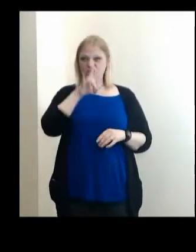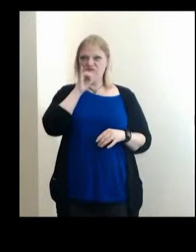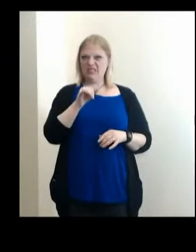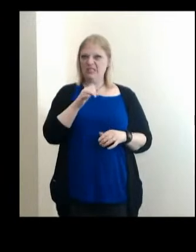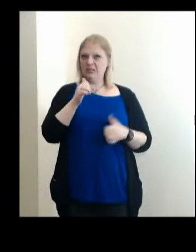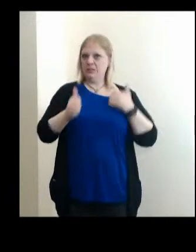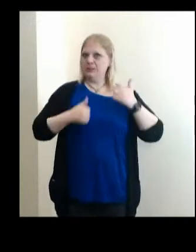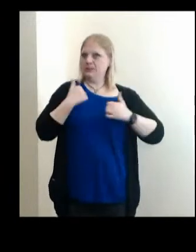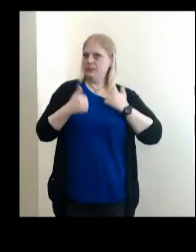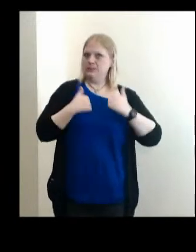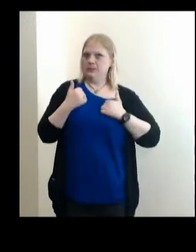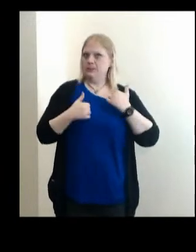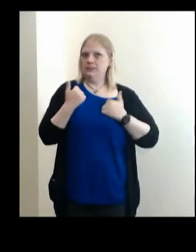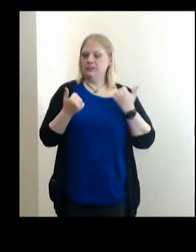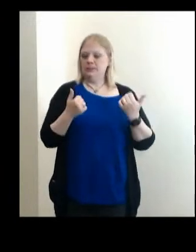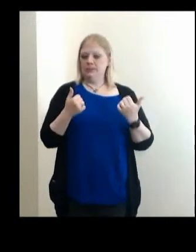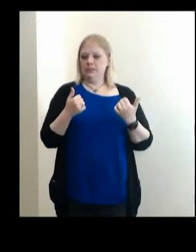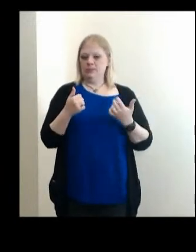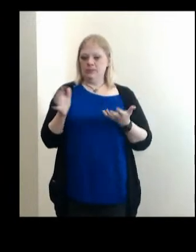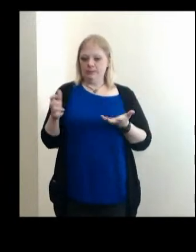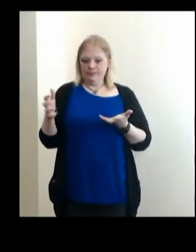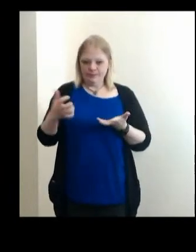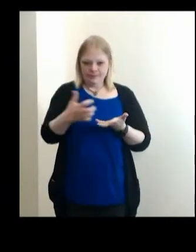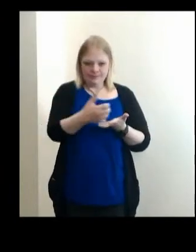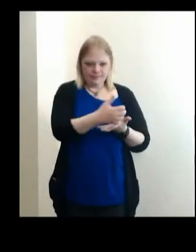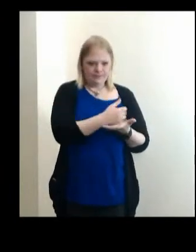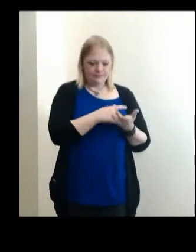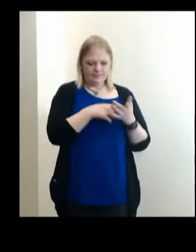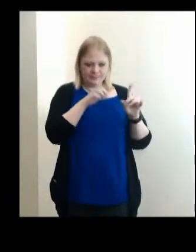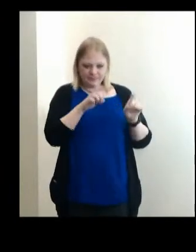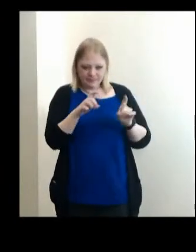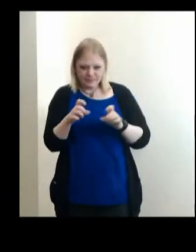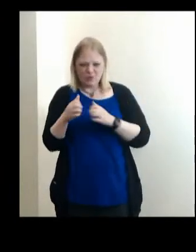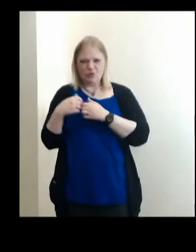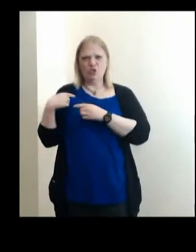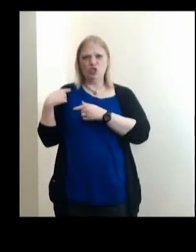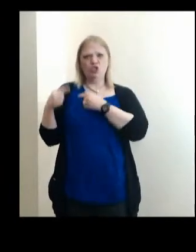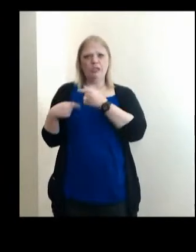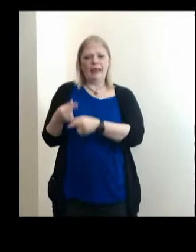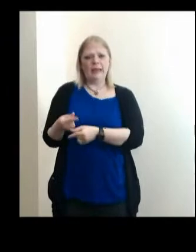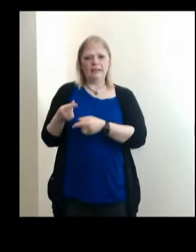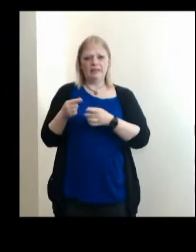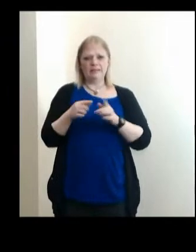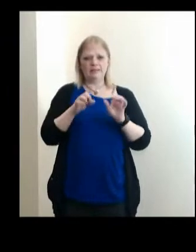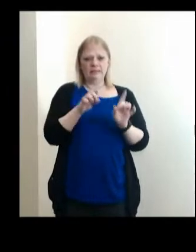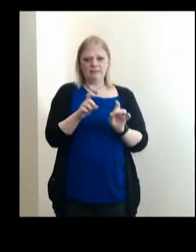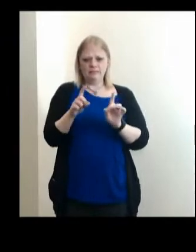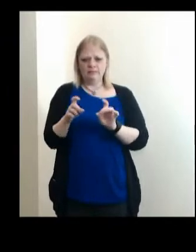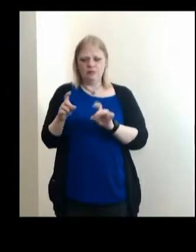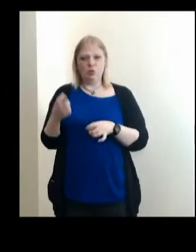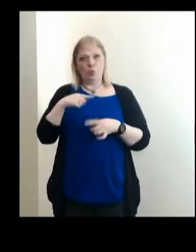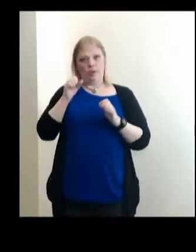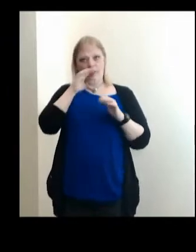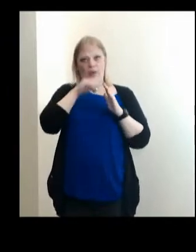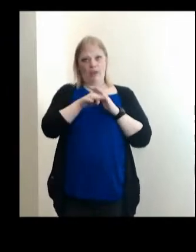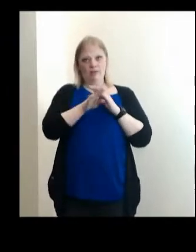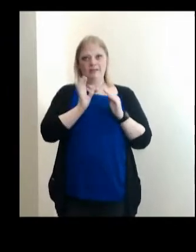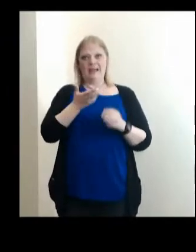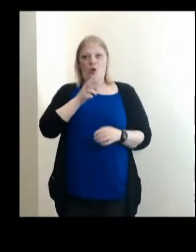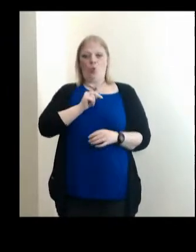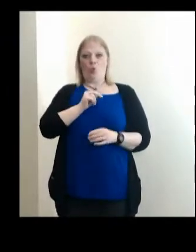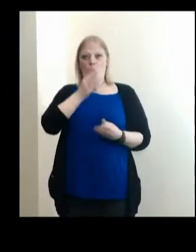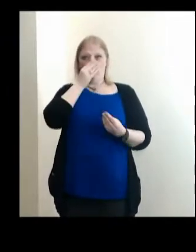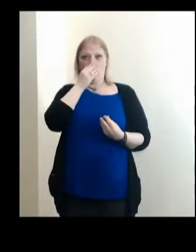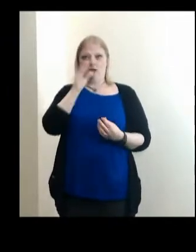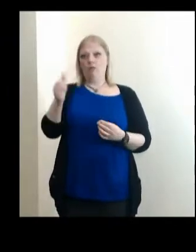aggressive about getting specimens tested with genetic sequencing, so we have access to our own data where no one else in the